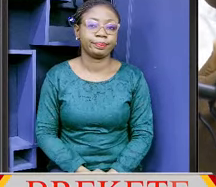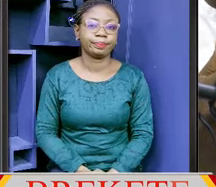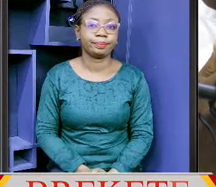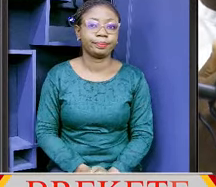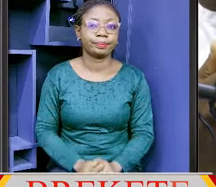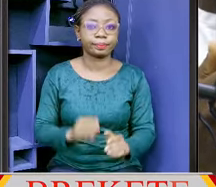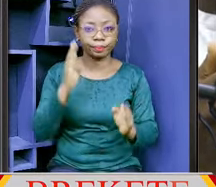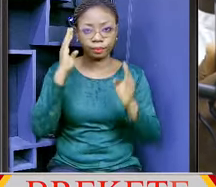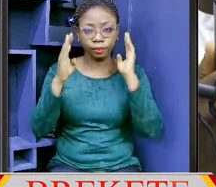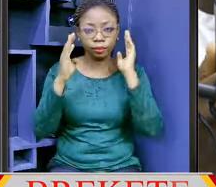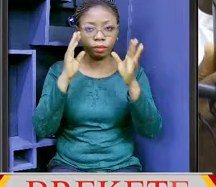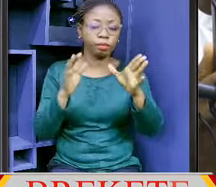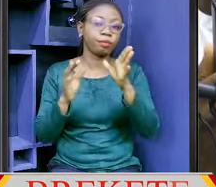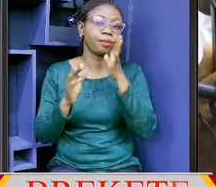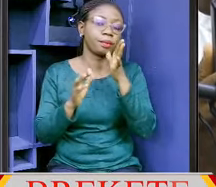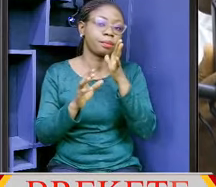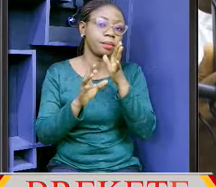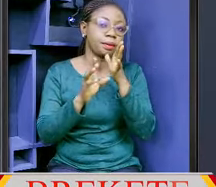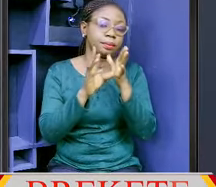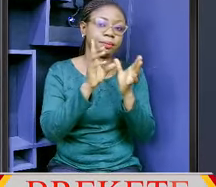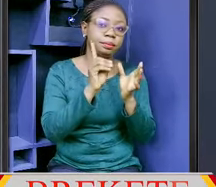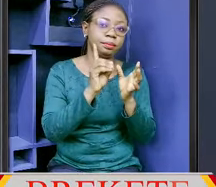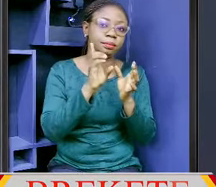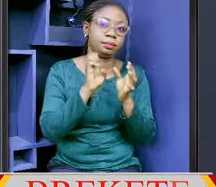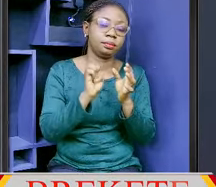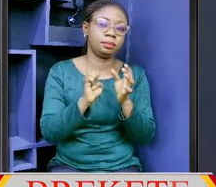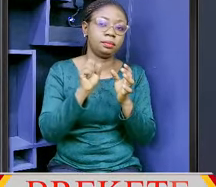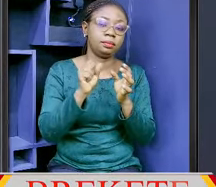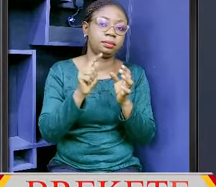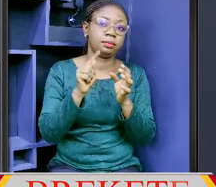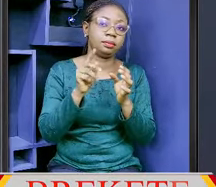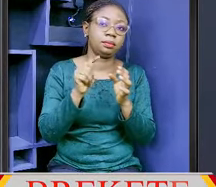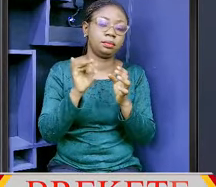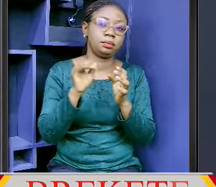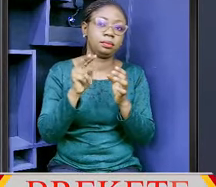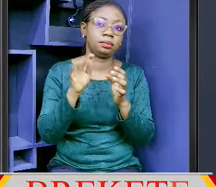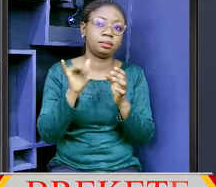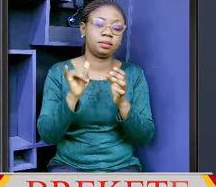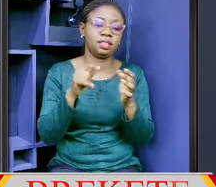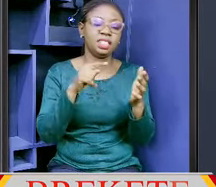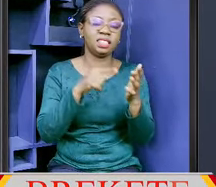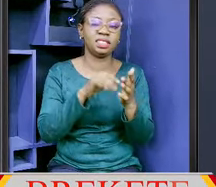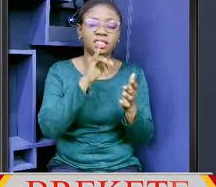Hello, Mama Destiny. Hello, good morning, sir. Morning, this is Ebuka.